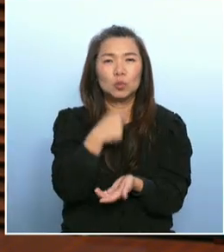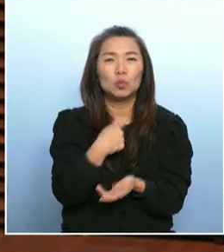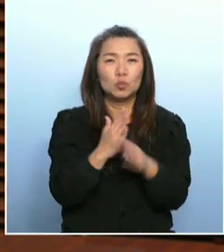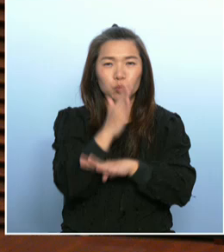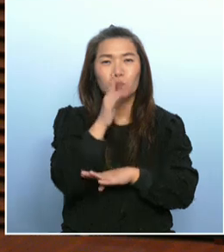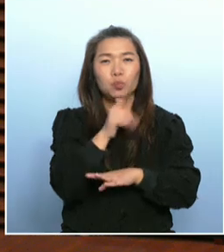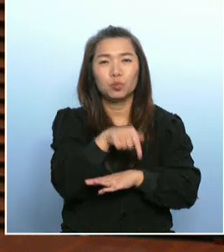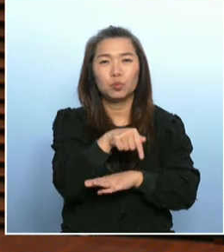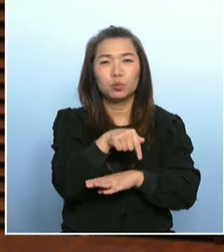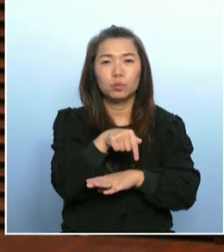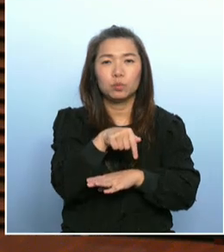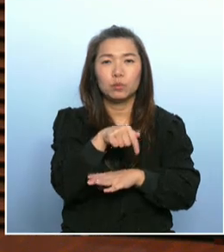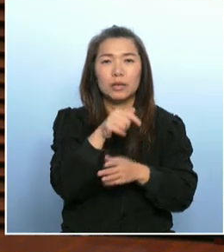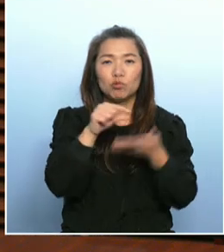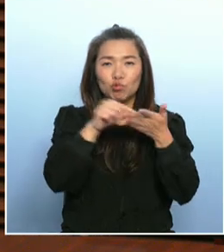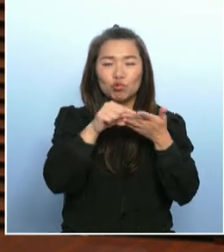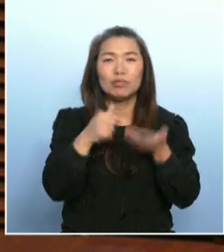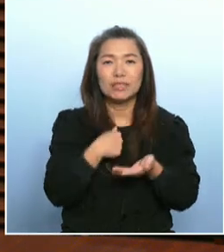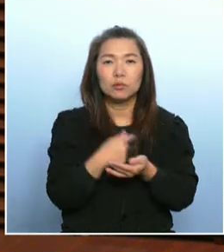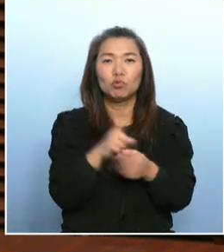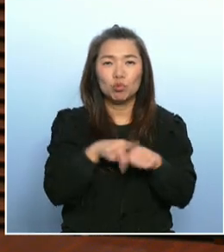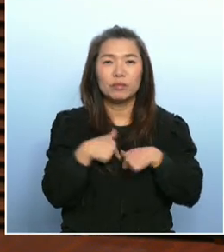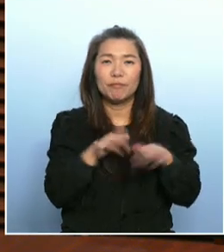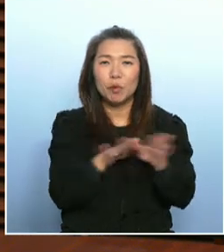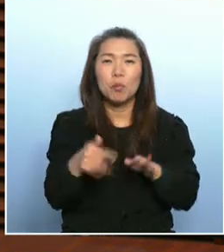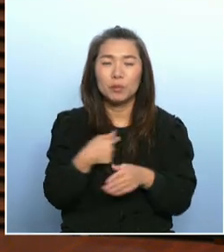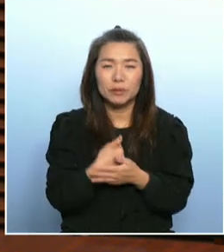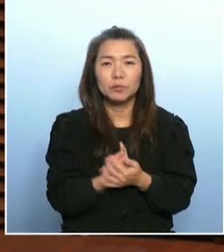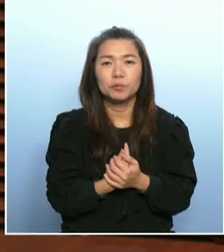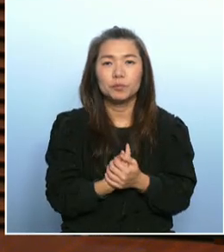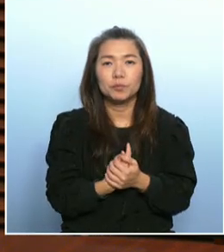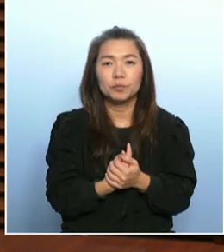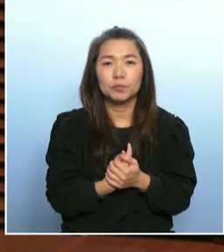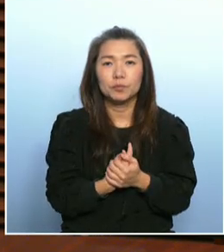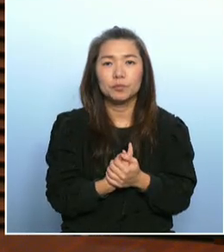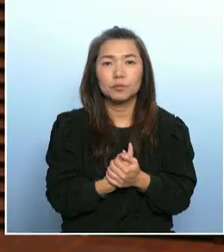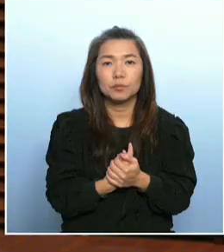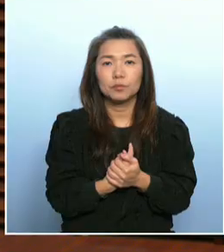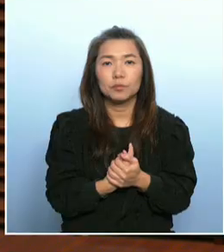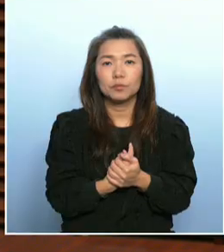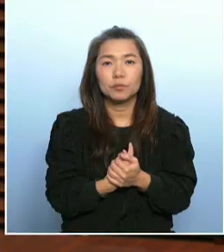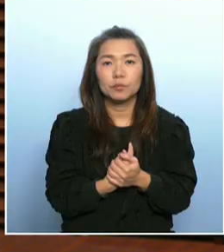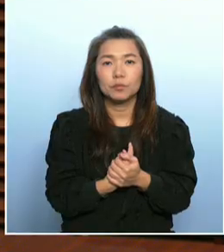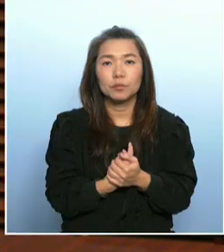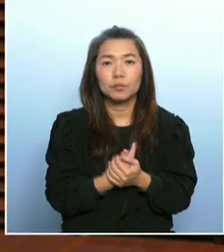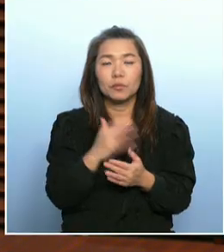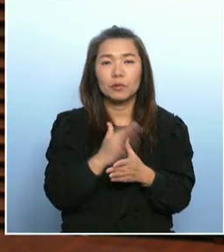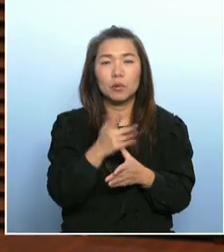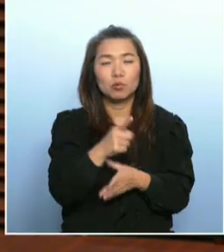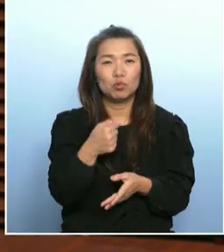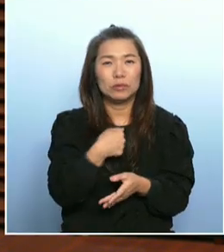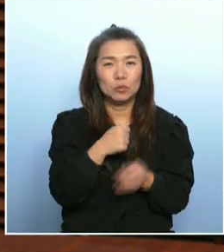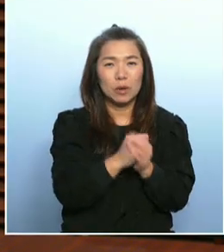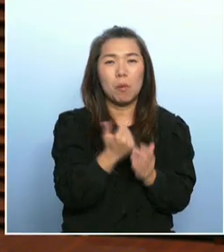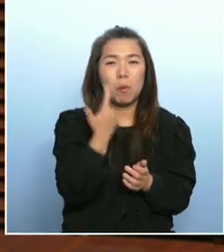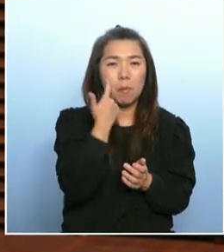Tetraplegic patients need such transitional care and support.